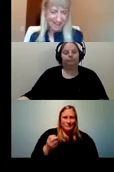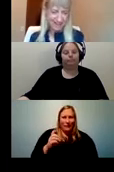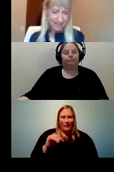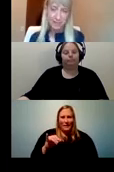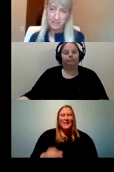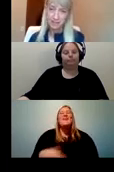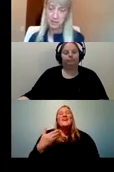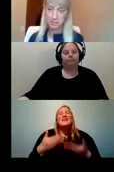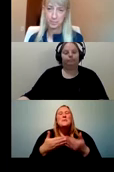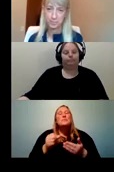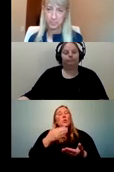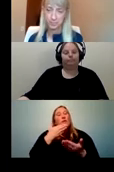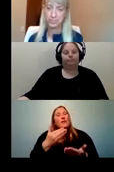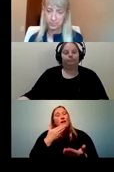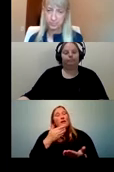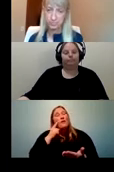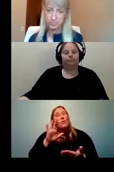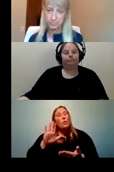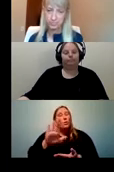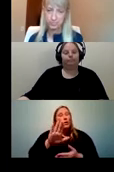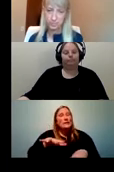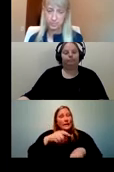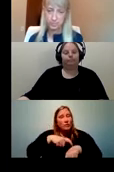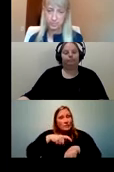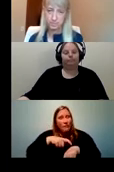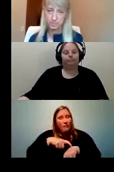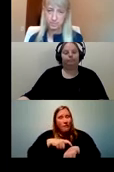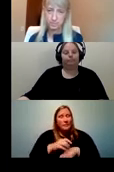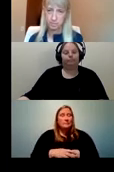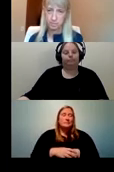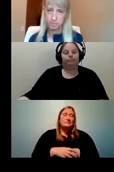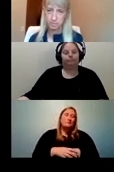Well, I'd like to thank you for everybody for taking the time to